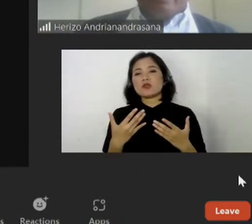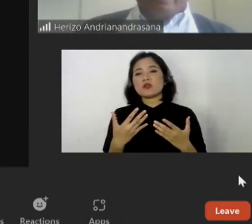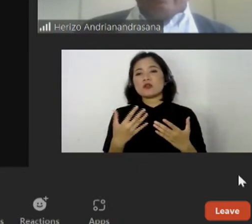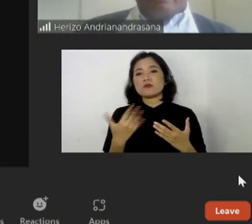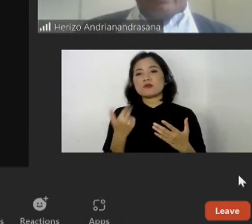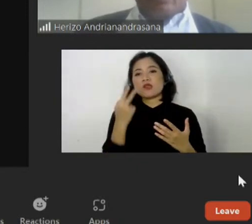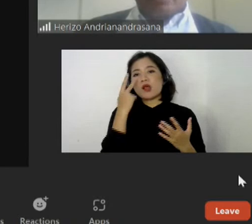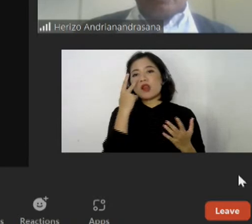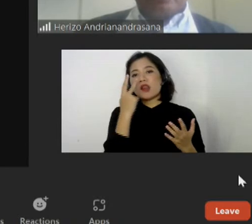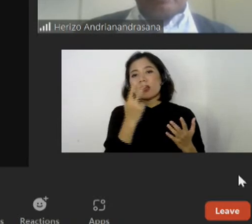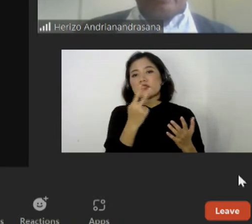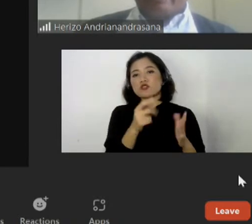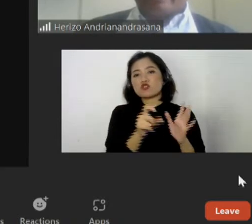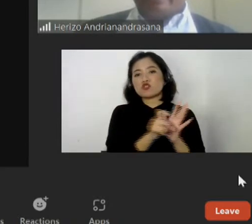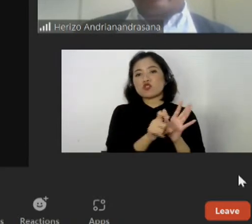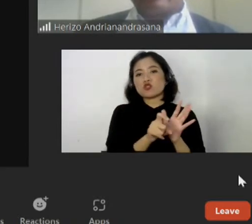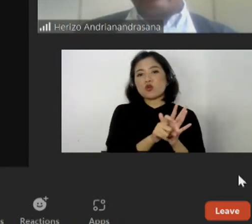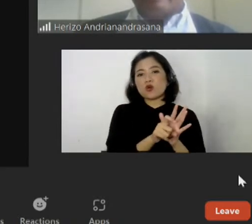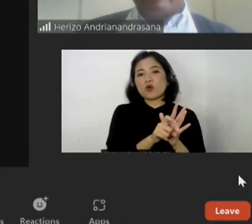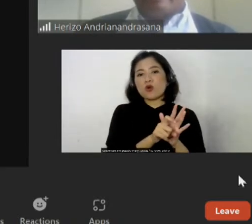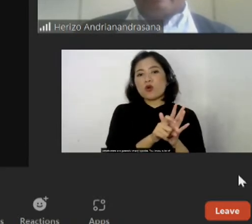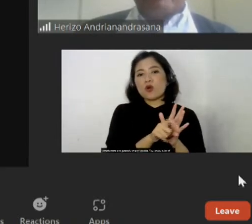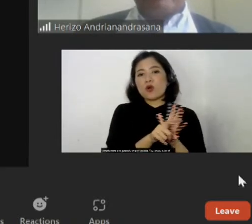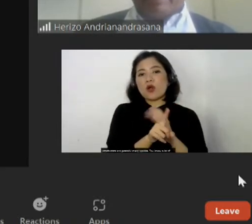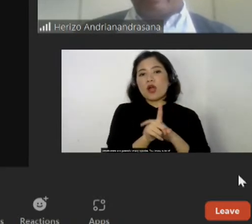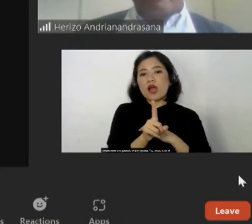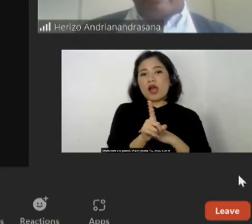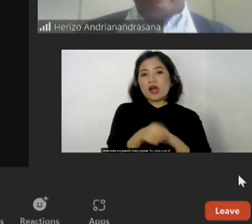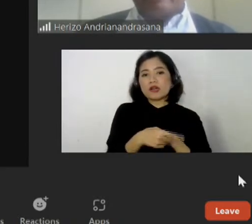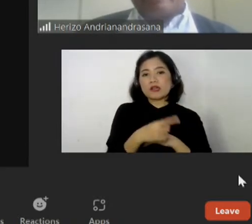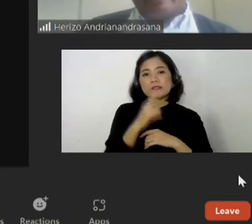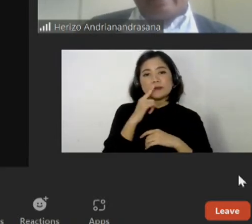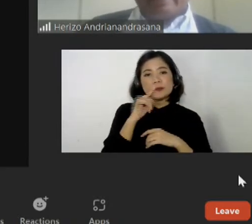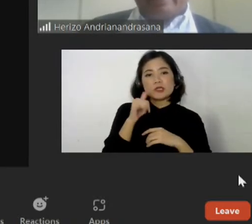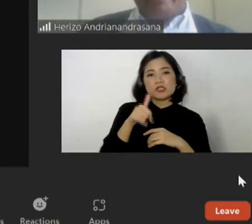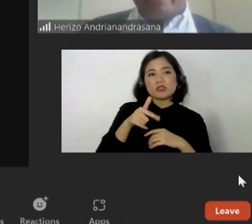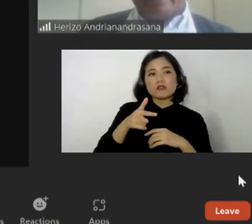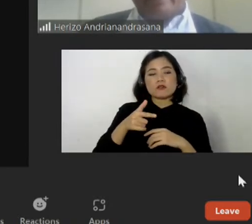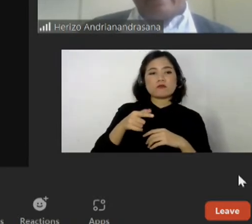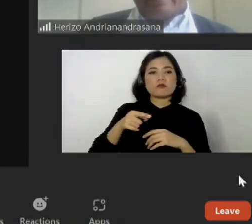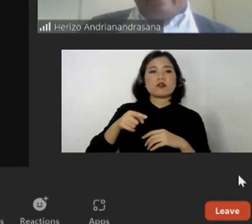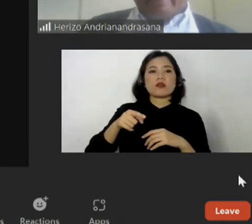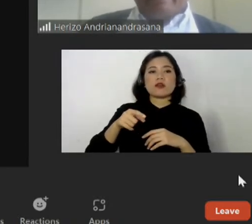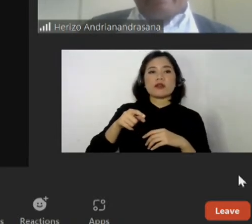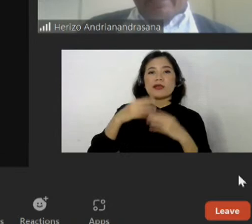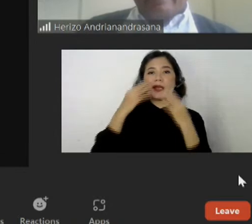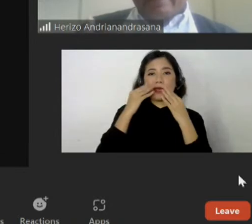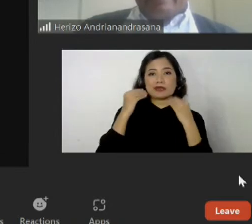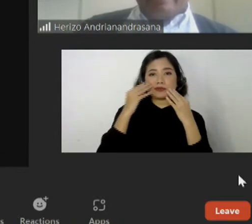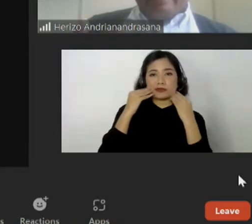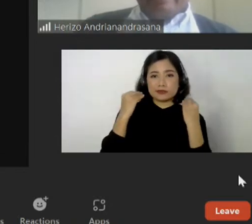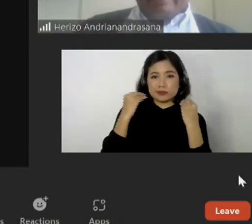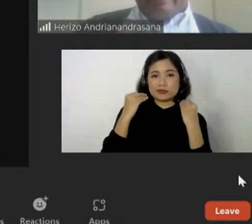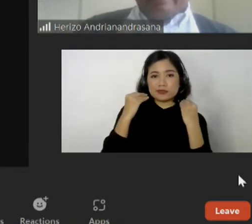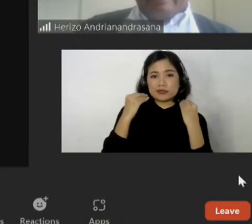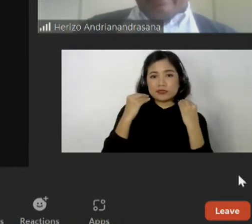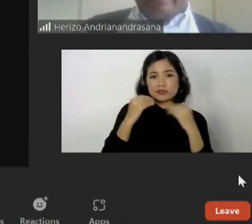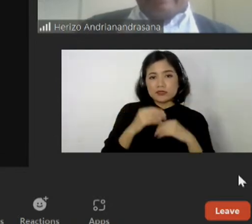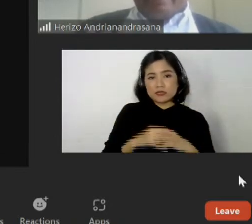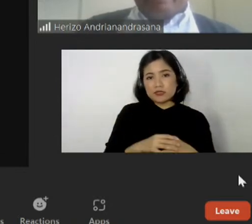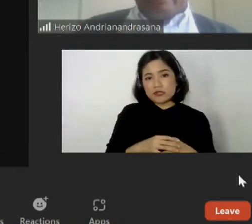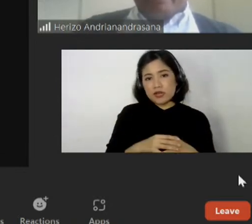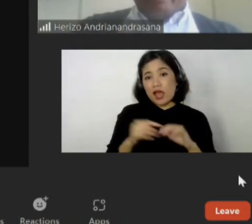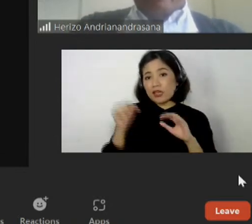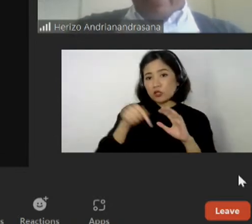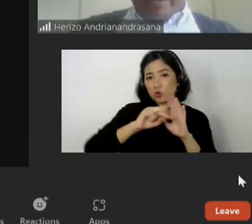see quite a lot of feral cats taken by his cameras. And that